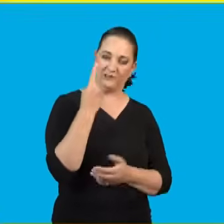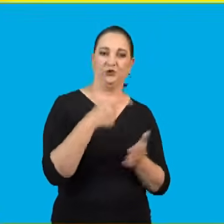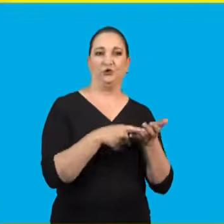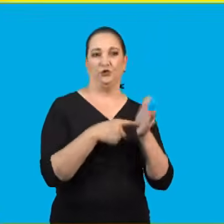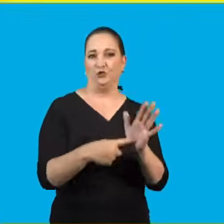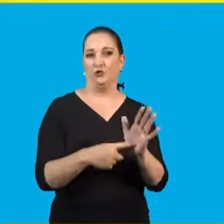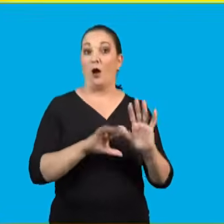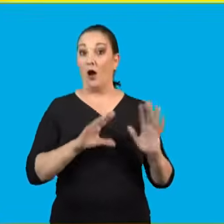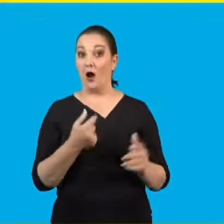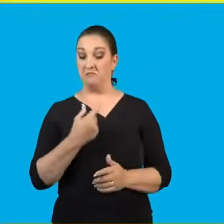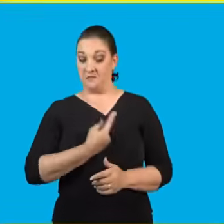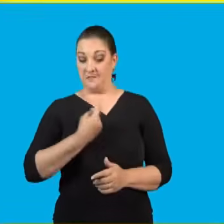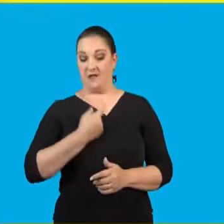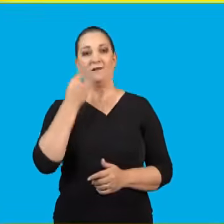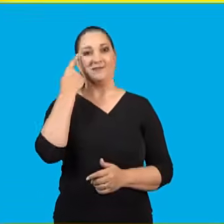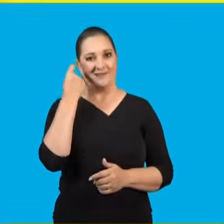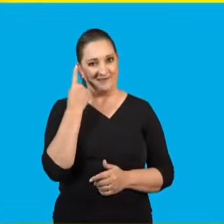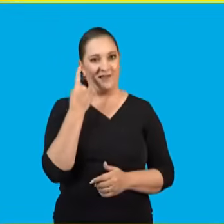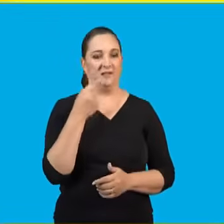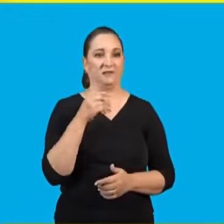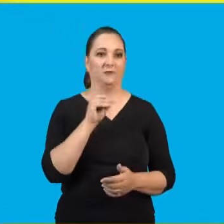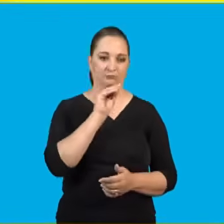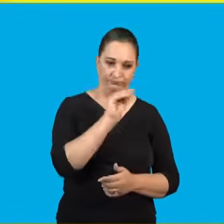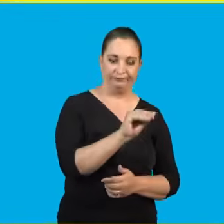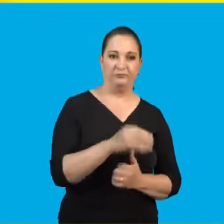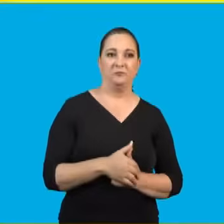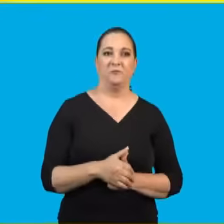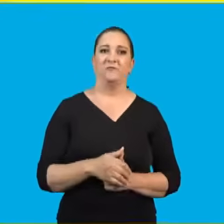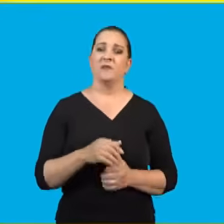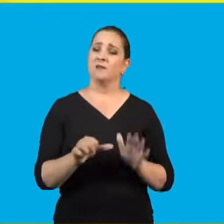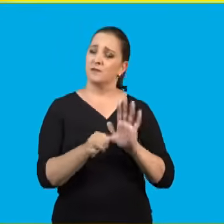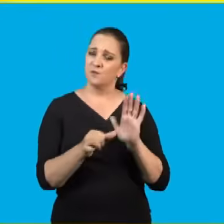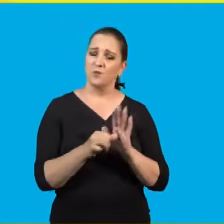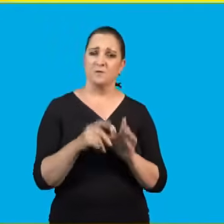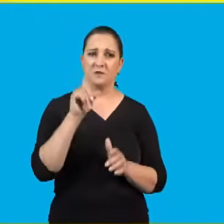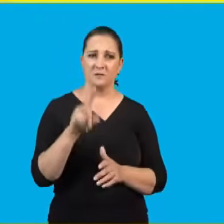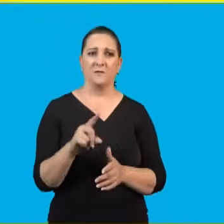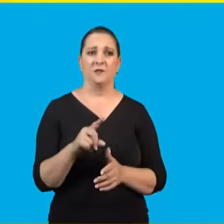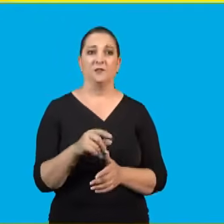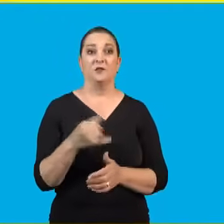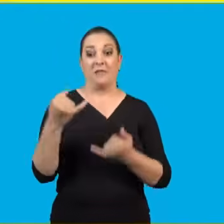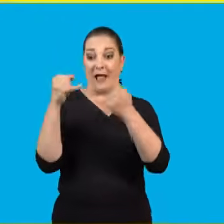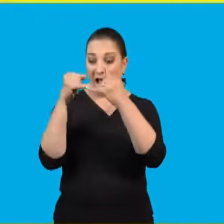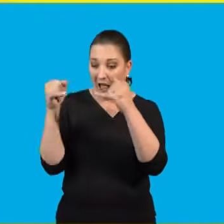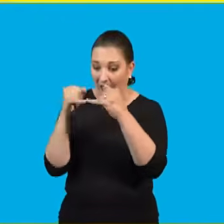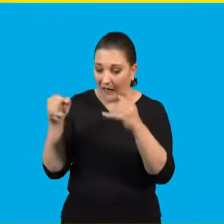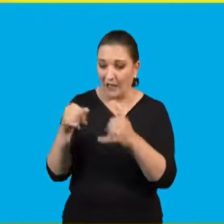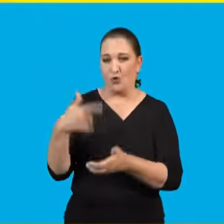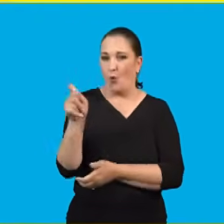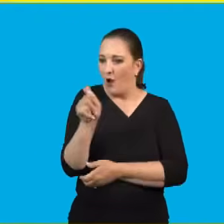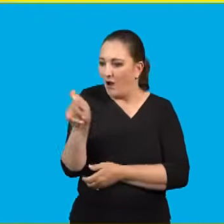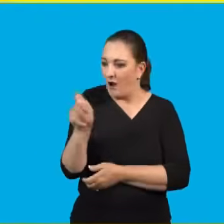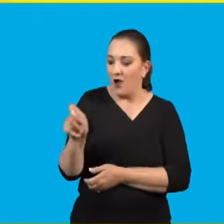understanding of the source or interpretation of the source. So that is very important, as I did with you before, that you highlight or